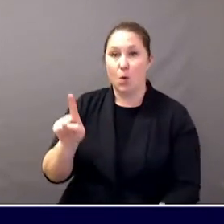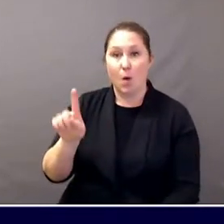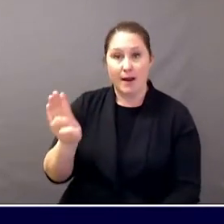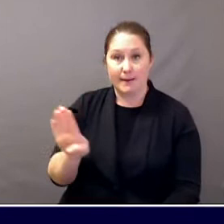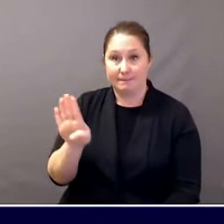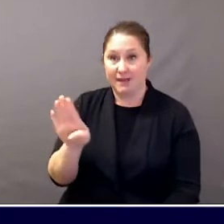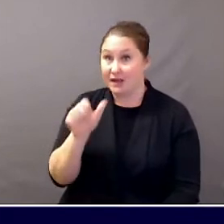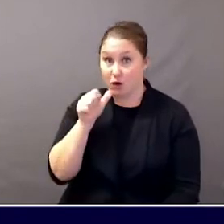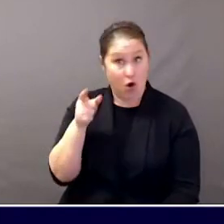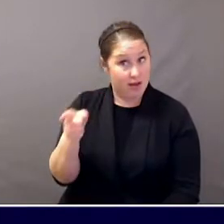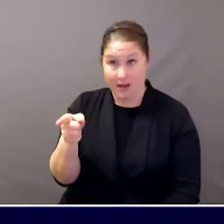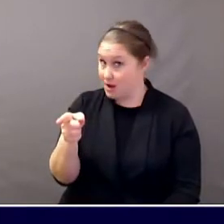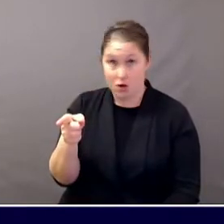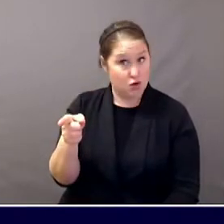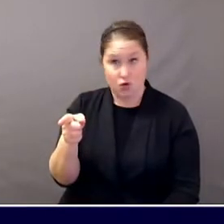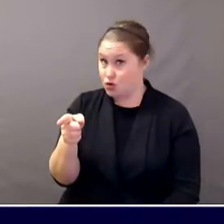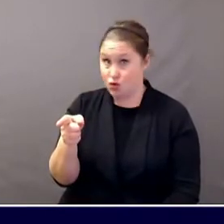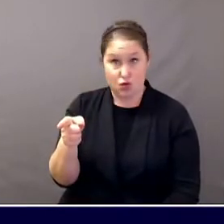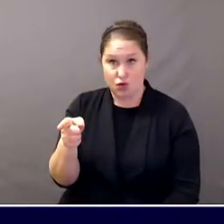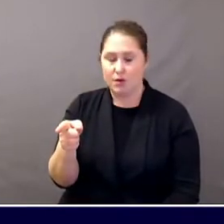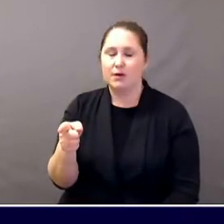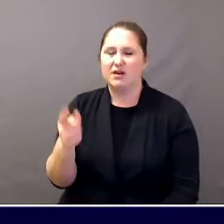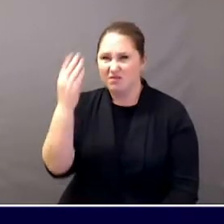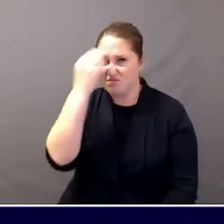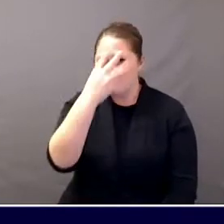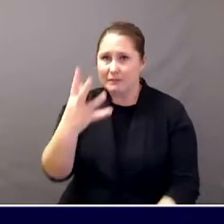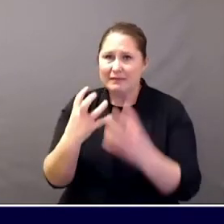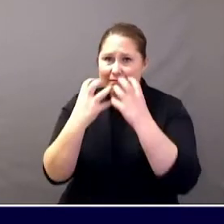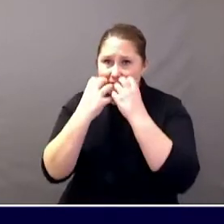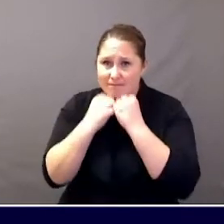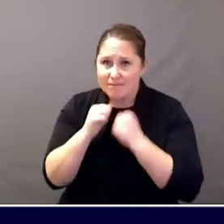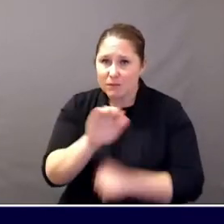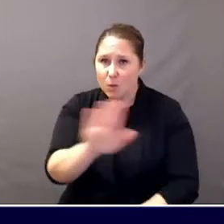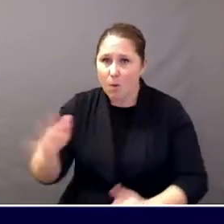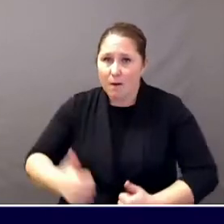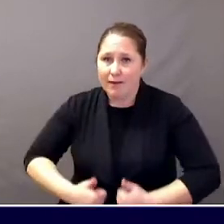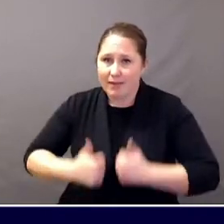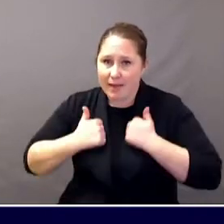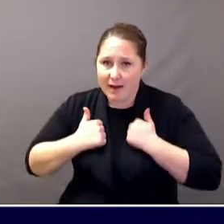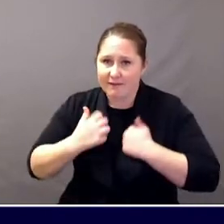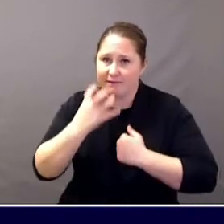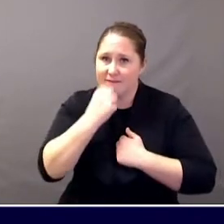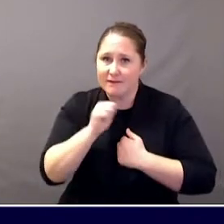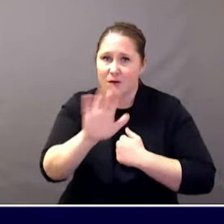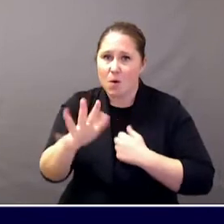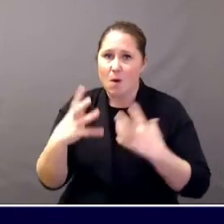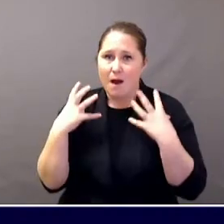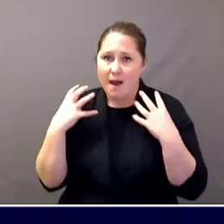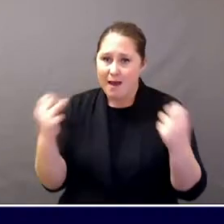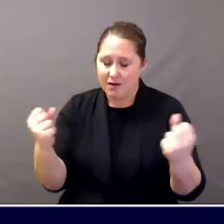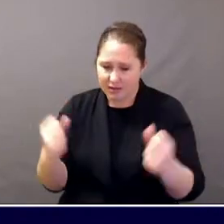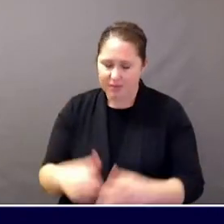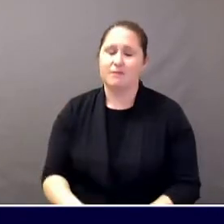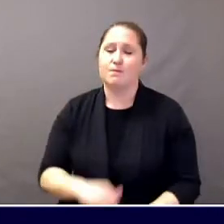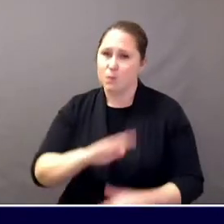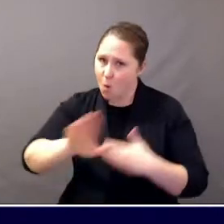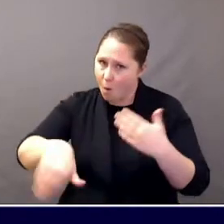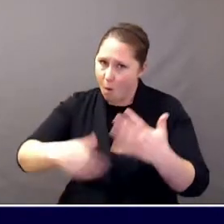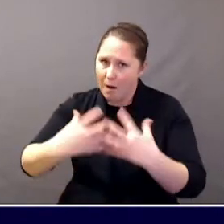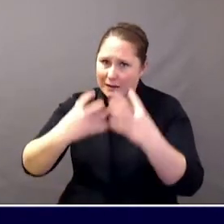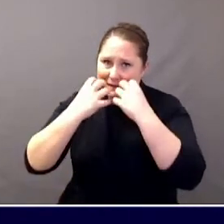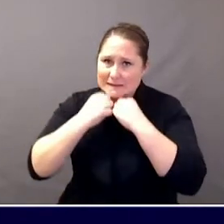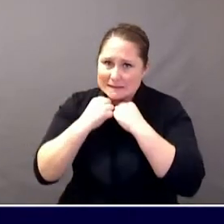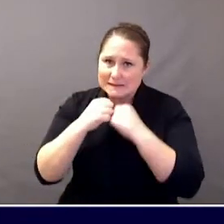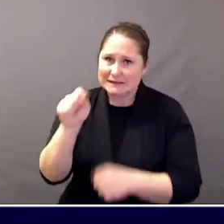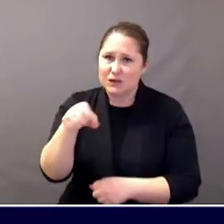we value your life and your health as well. We value the life and health of everybody in this state, and you